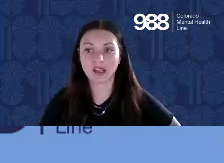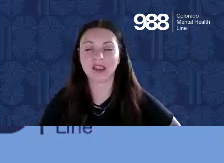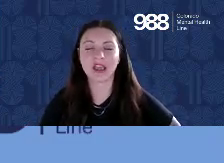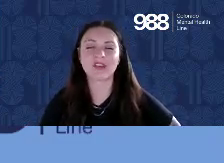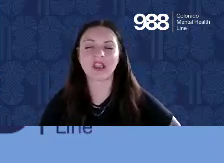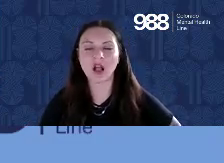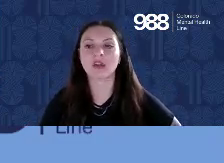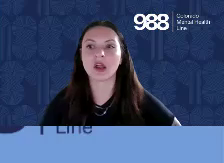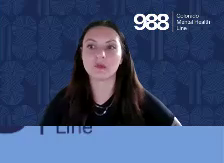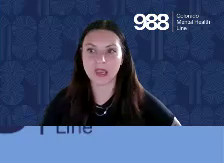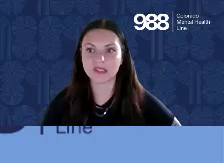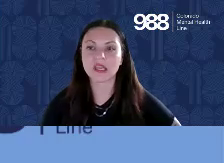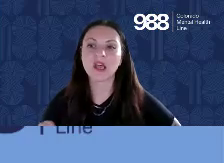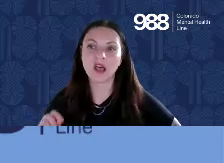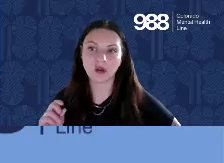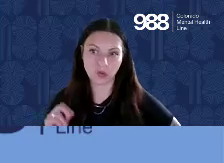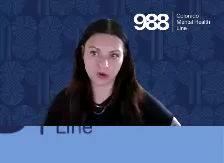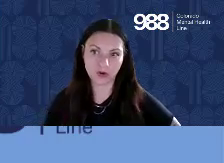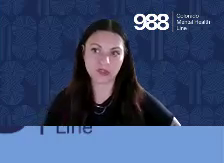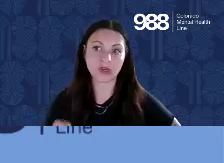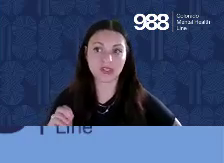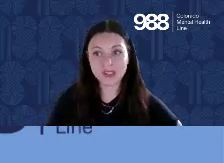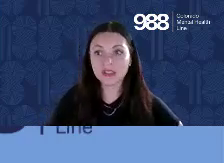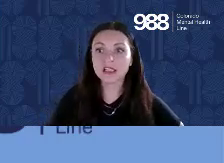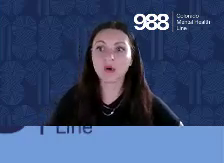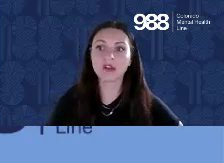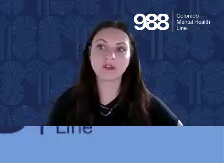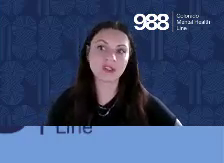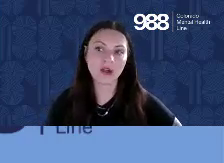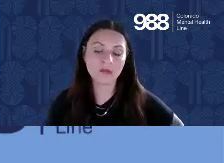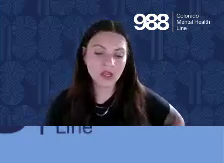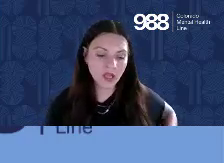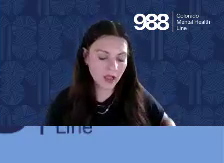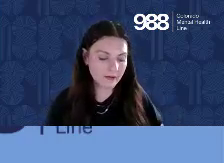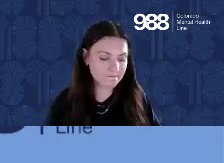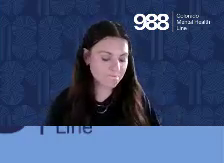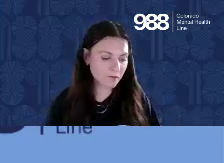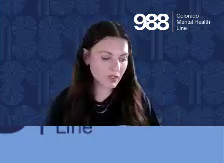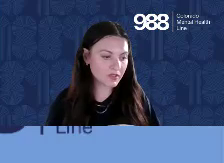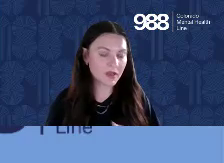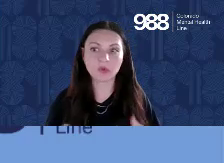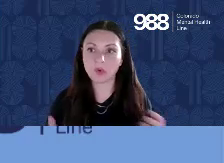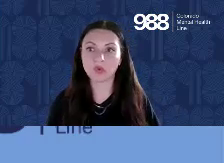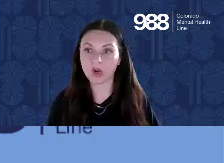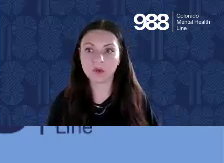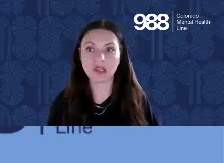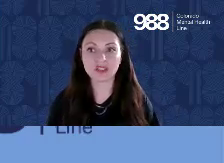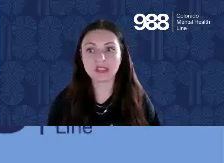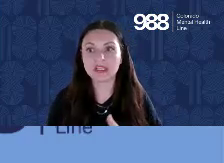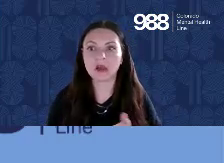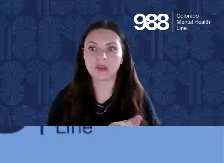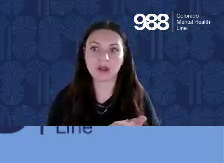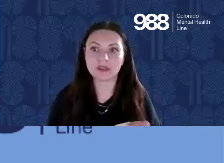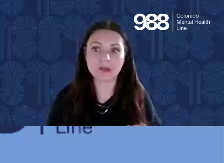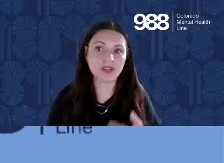having a Colorado-based workforce. We are still allowing for some remote work because